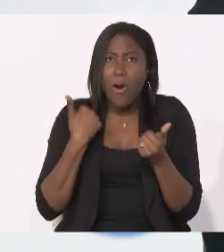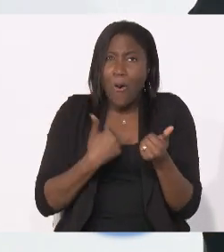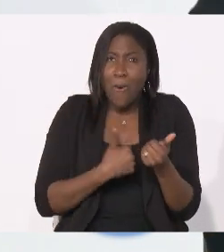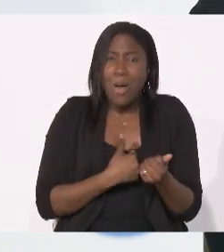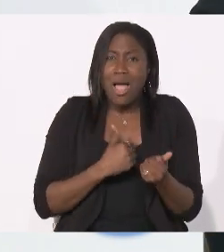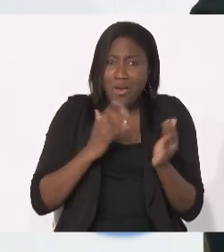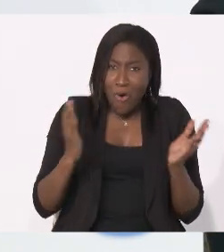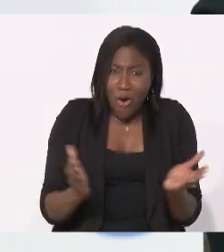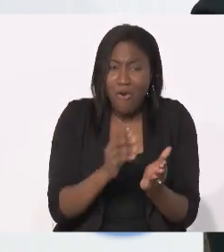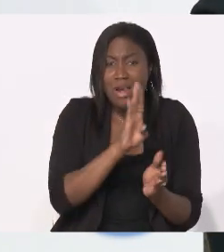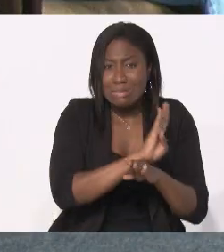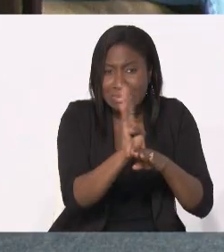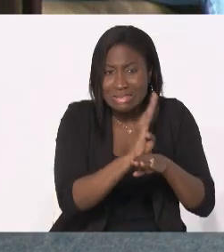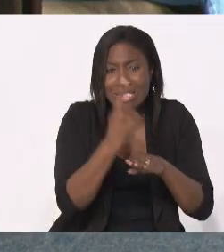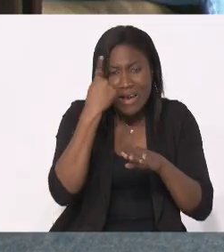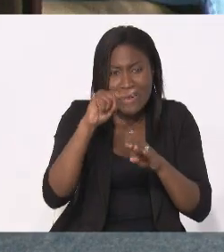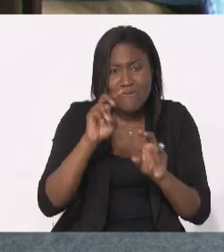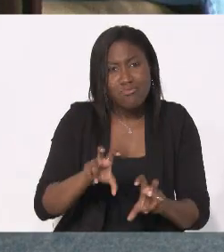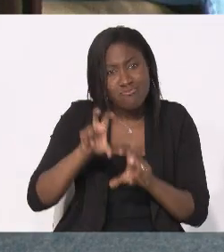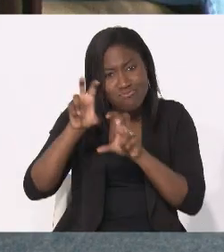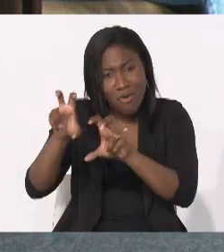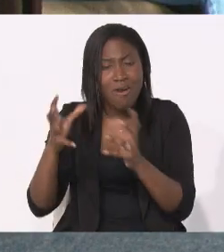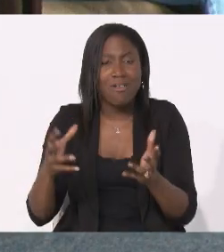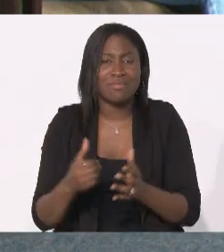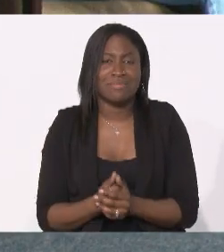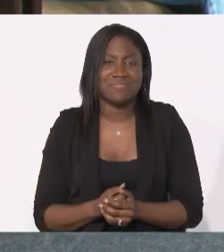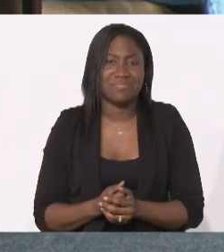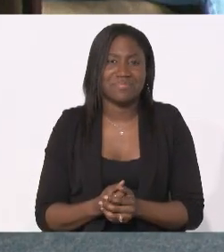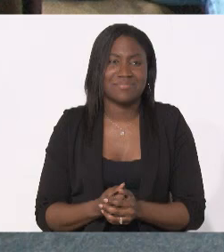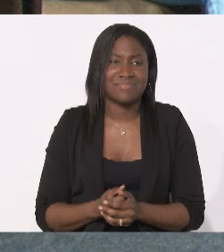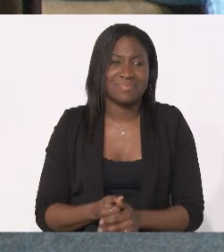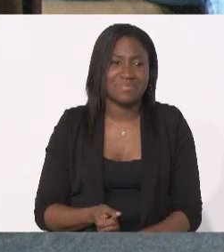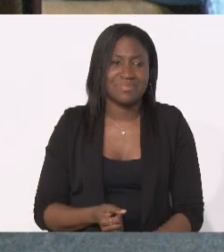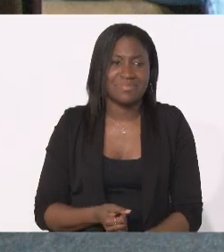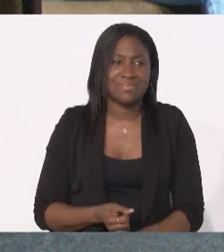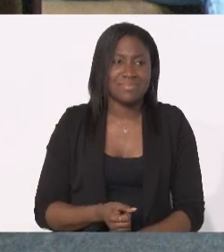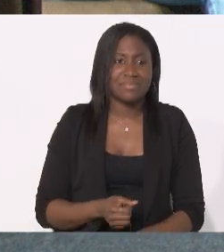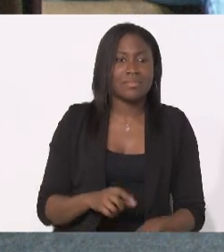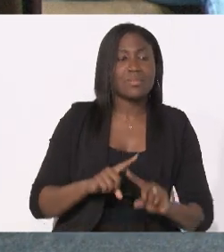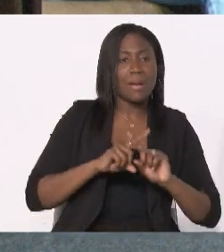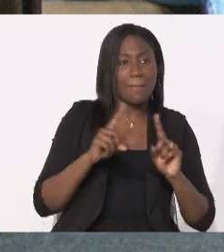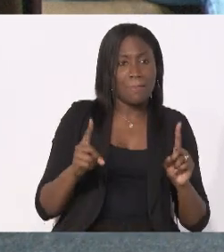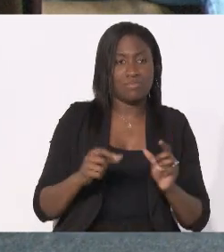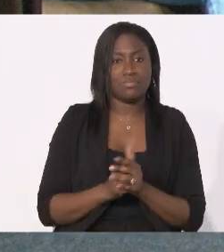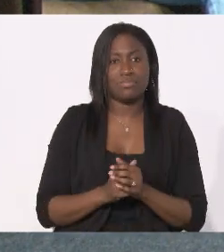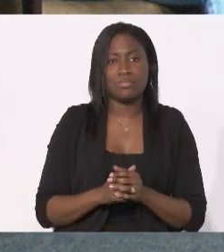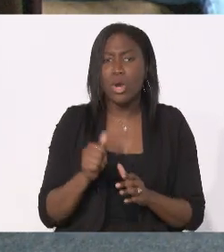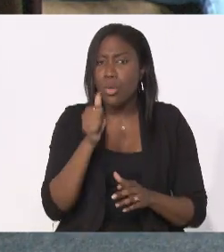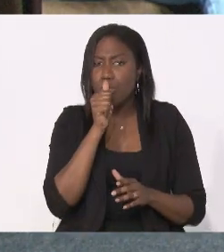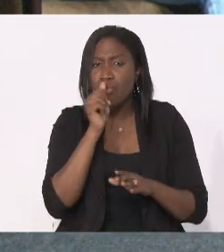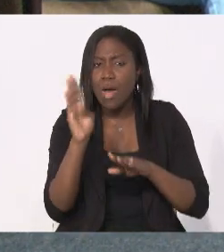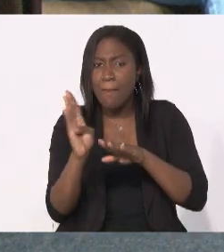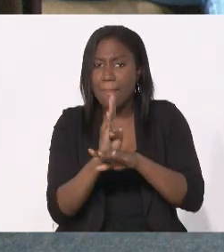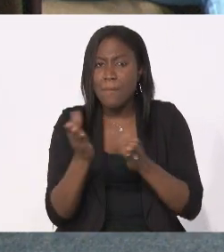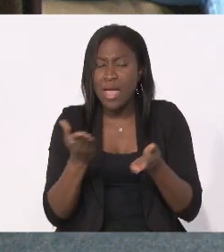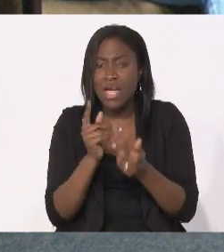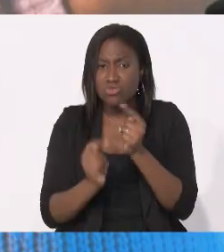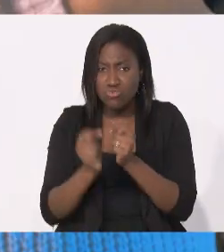million, but they might get, you know, who knows how many $1 million in return. You know, they run the commercial for 3